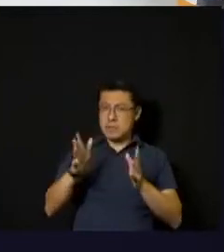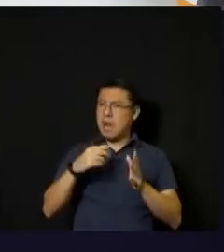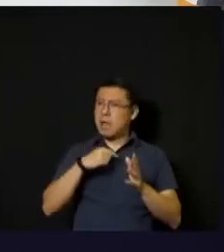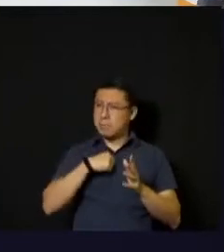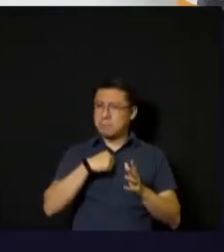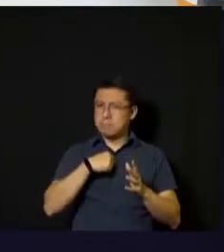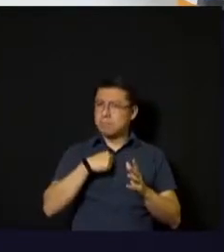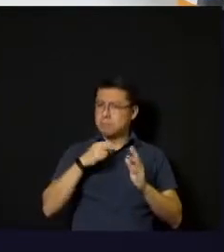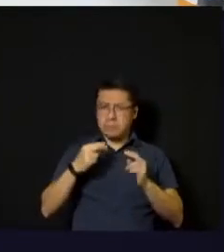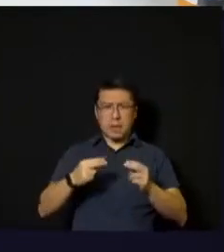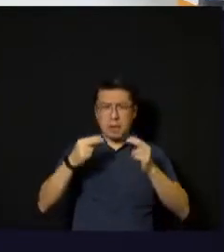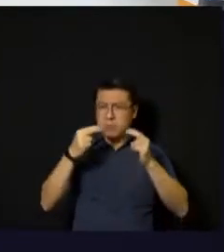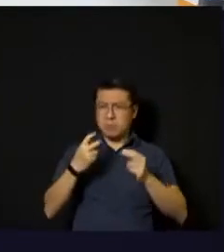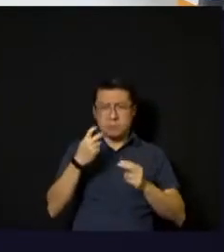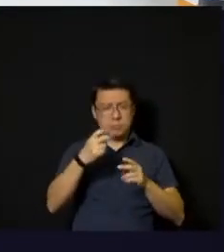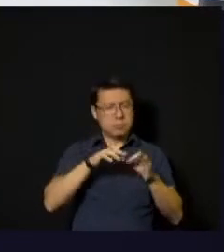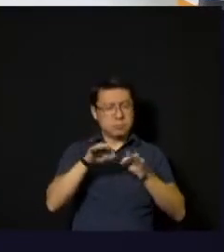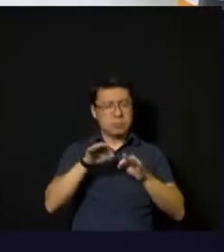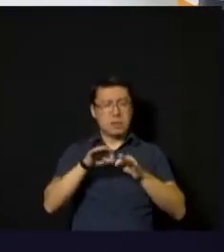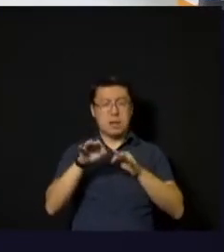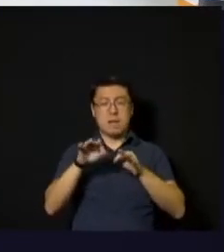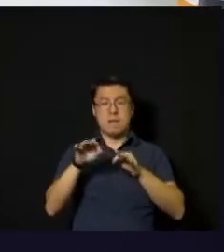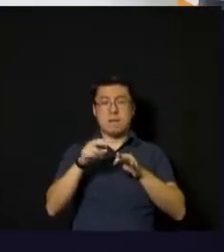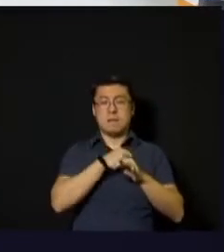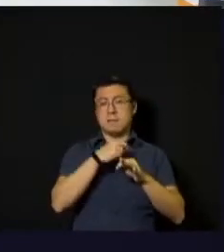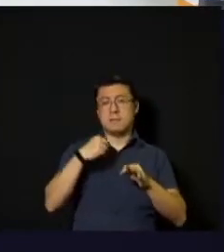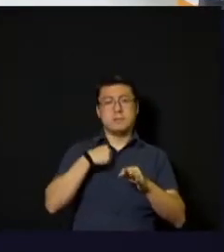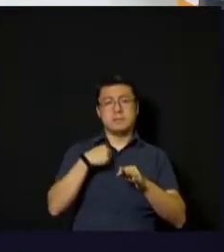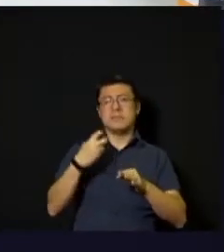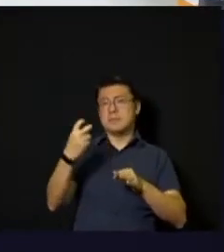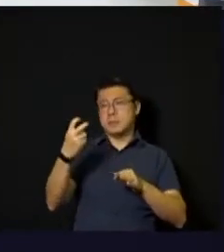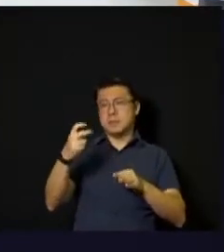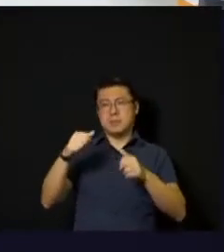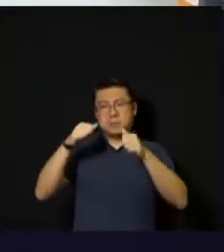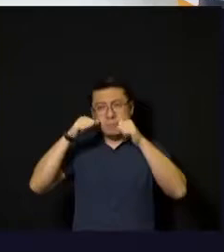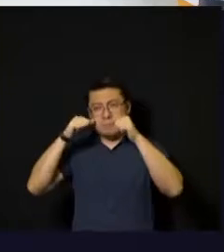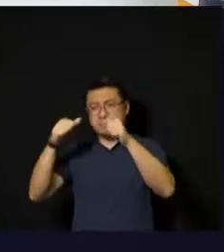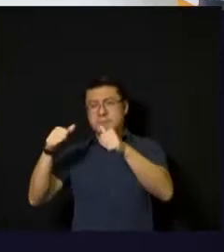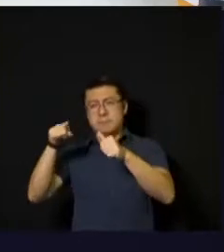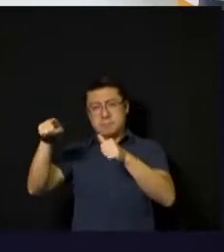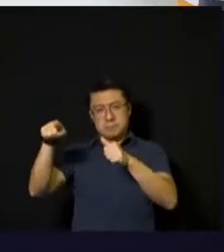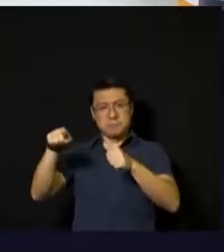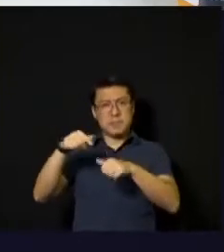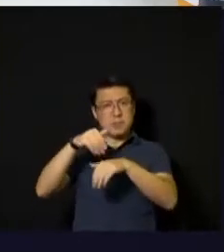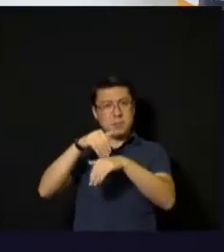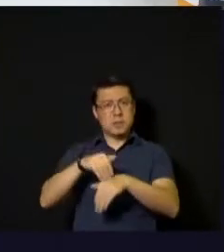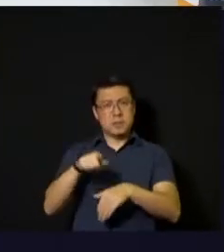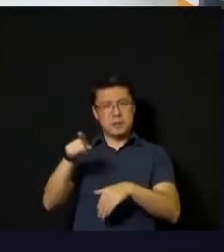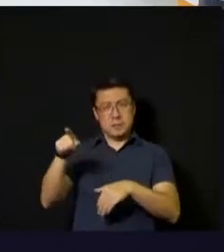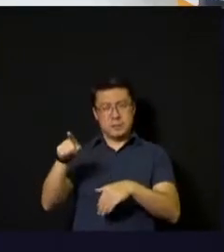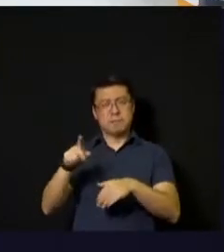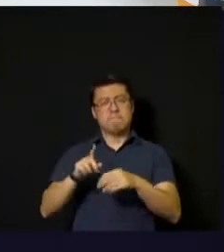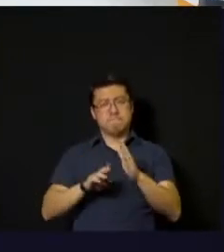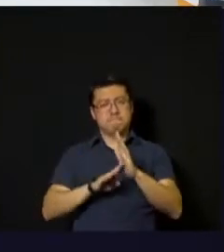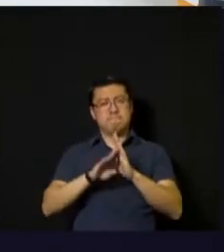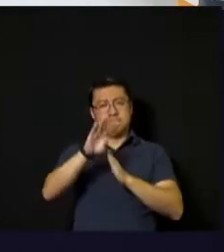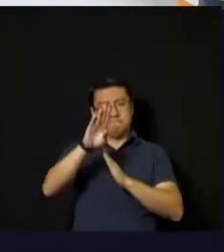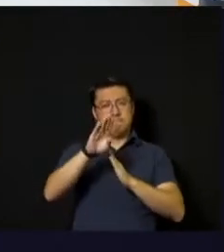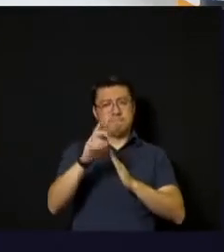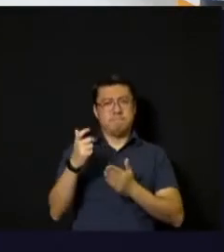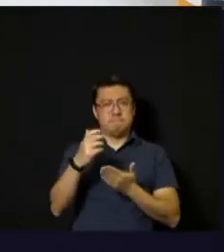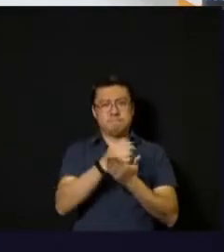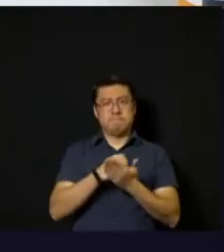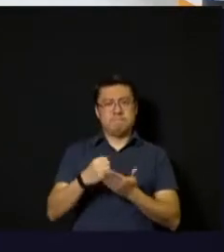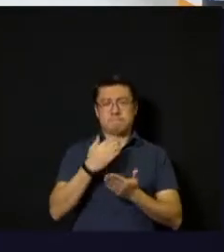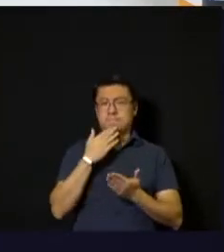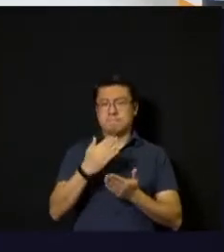is my job, well, welcome. Because if you listen to us, you're going to do really good. And from the beginning,